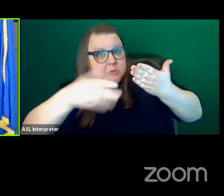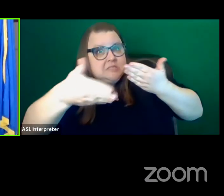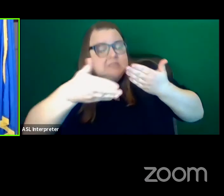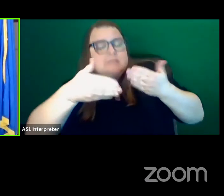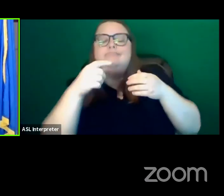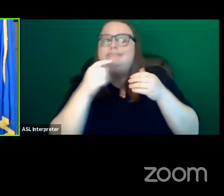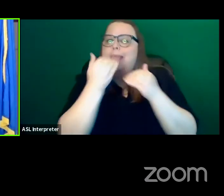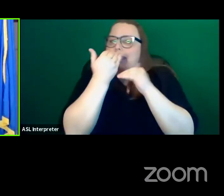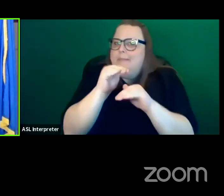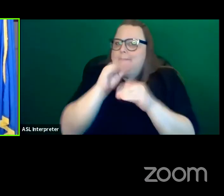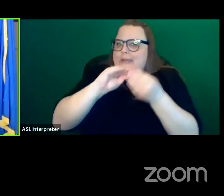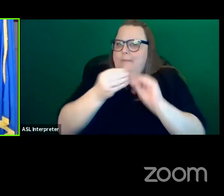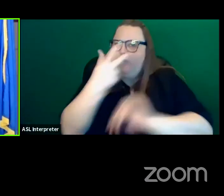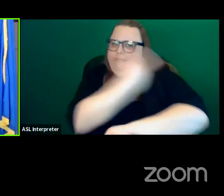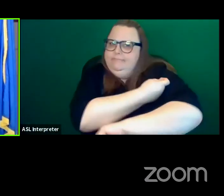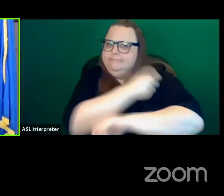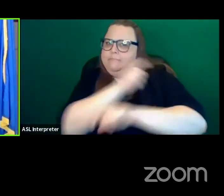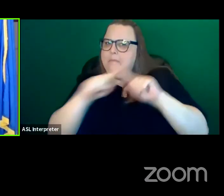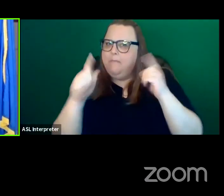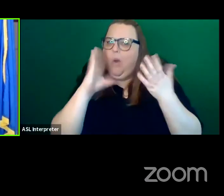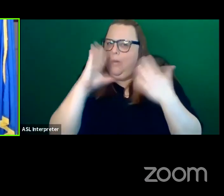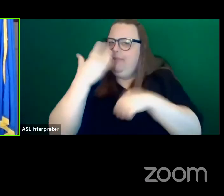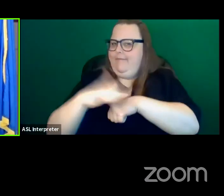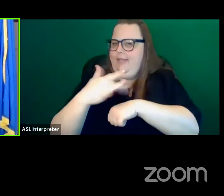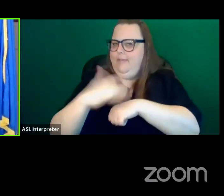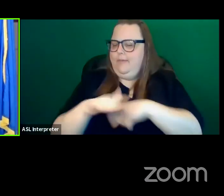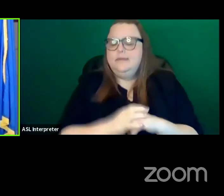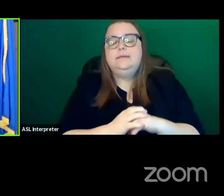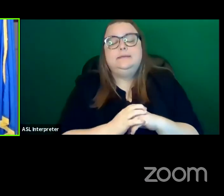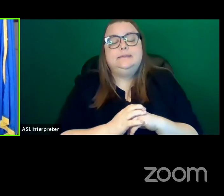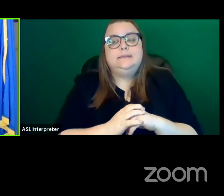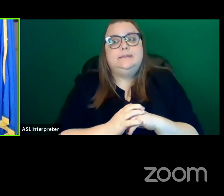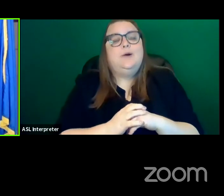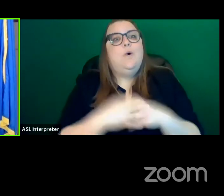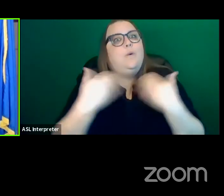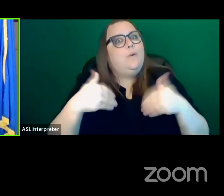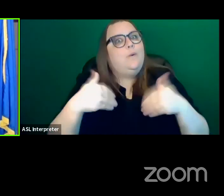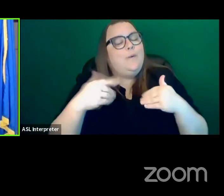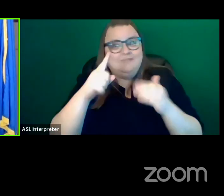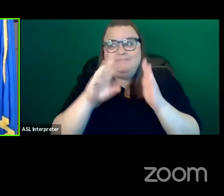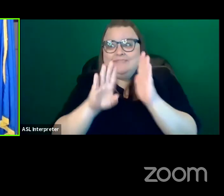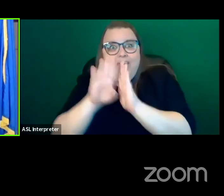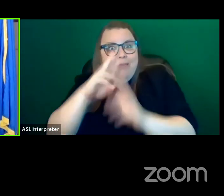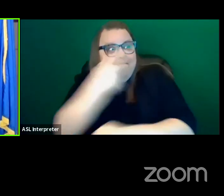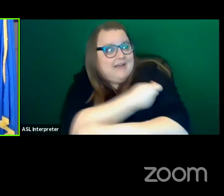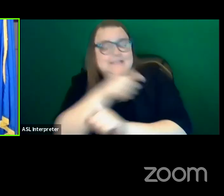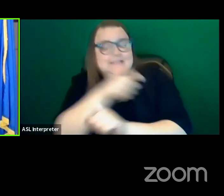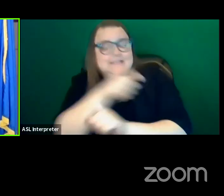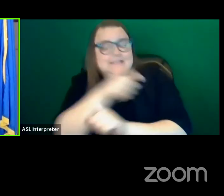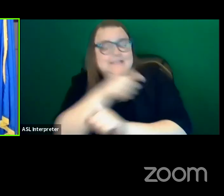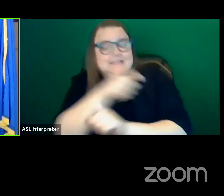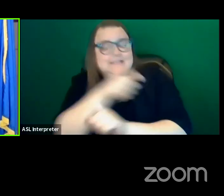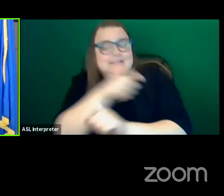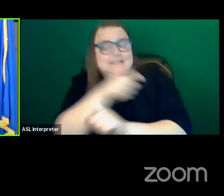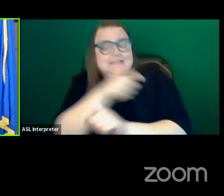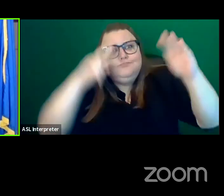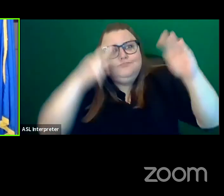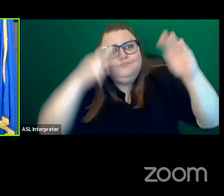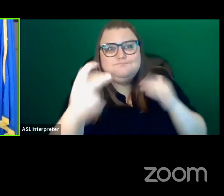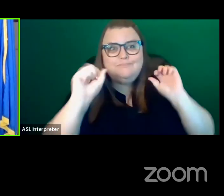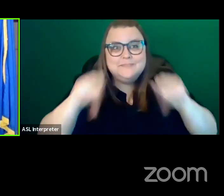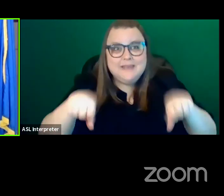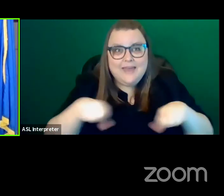a limited basis. Thanks to the development of the vaccines, there is hope on the horizon. As I said